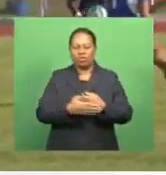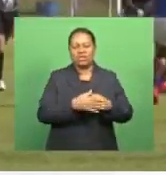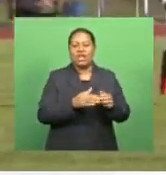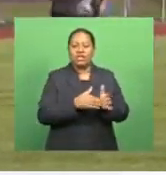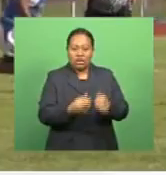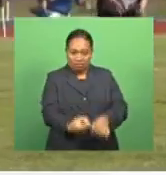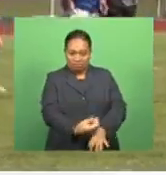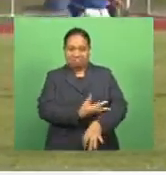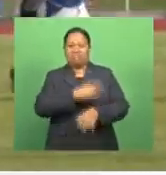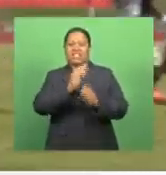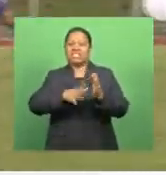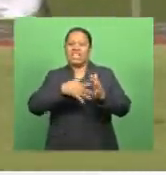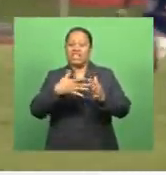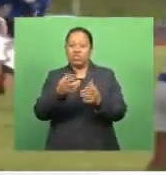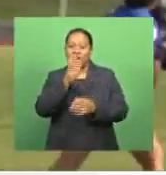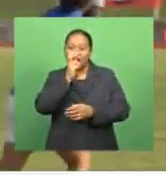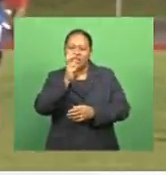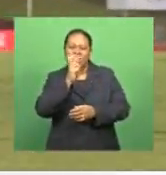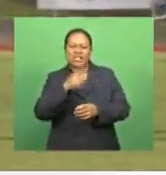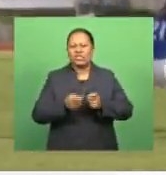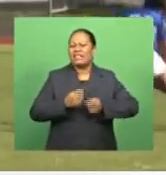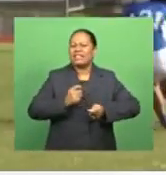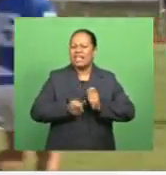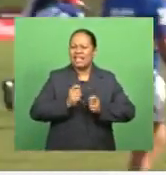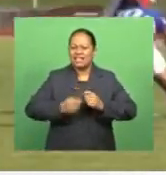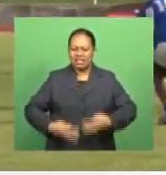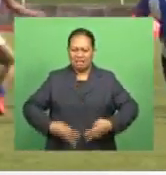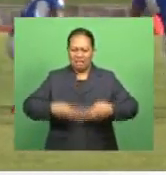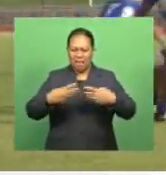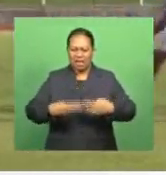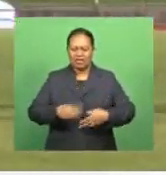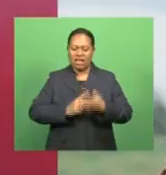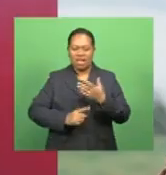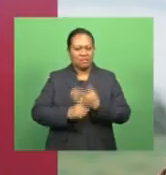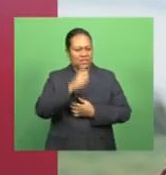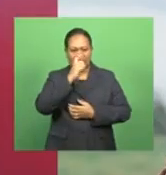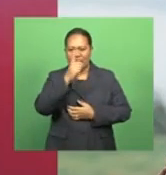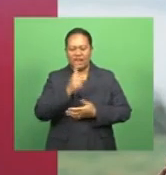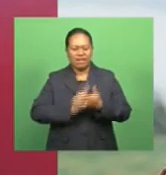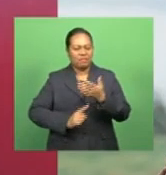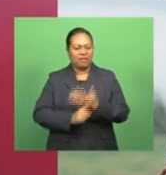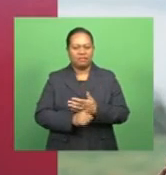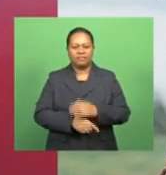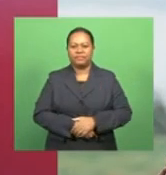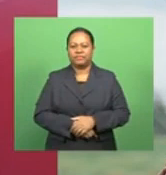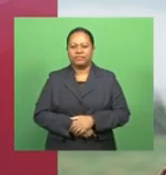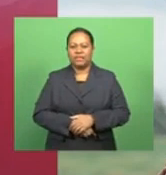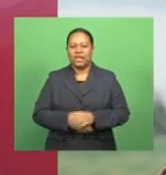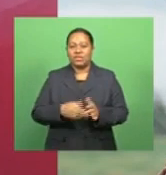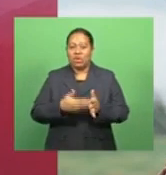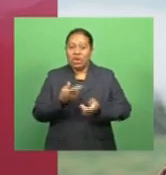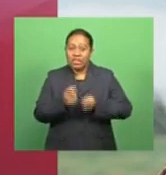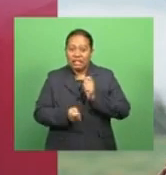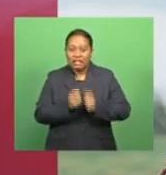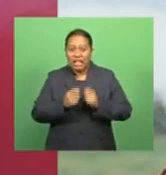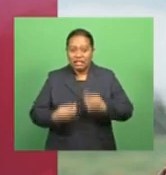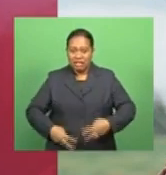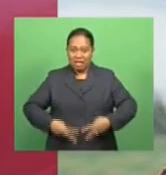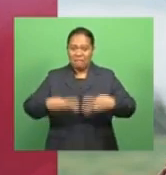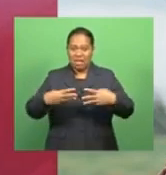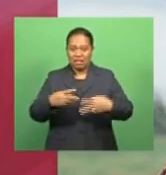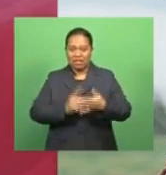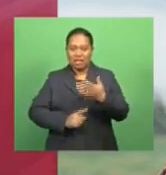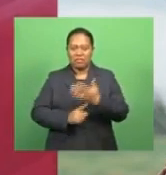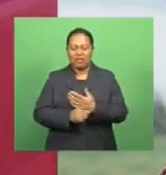their scheduled trainings and test matches lined up for the side. We were wanting more test match to get